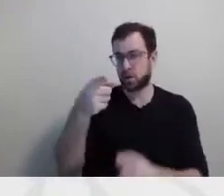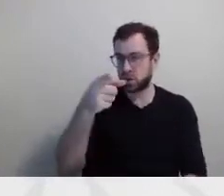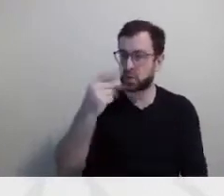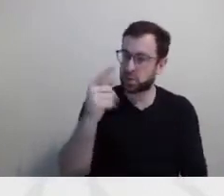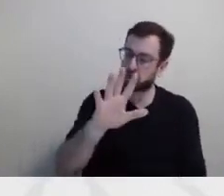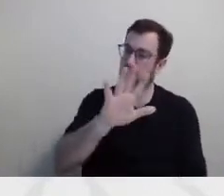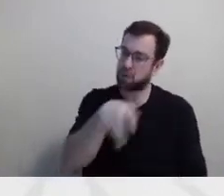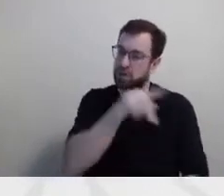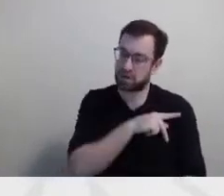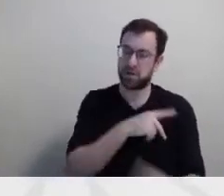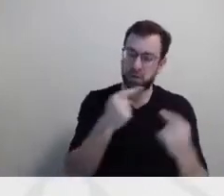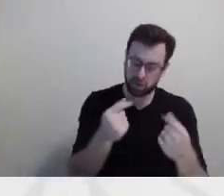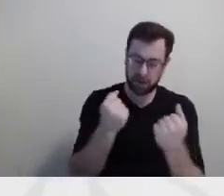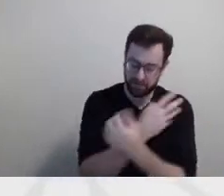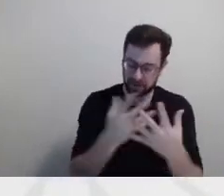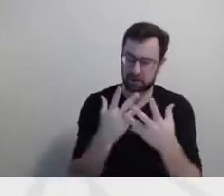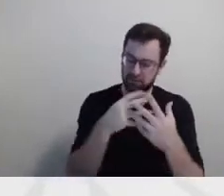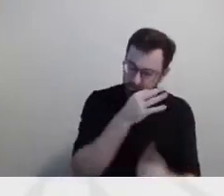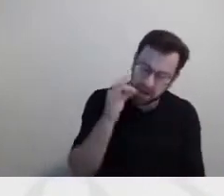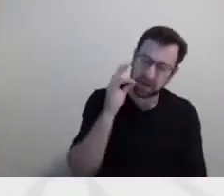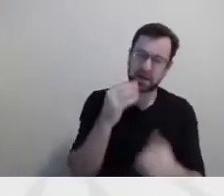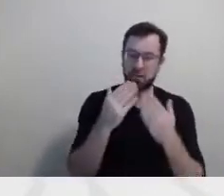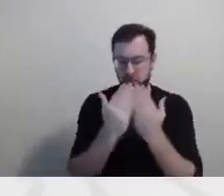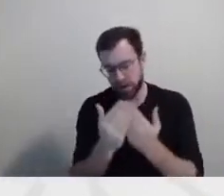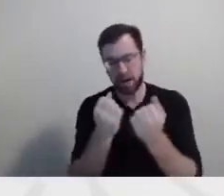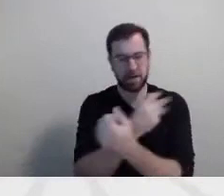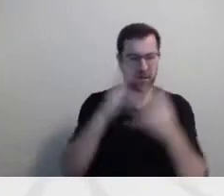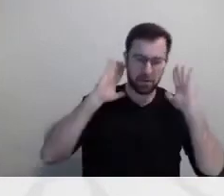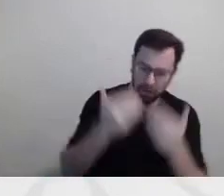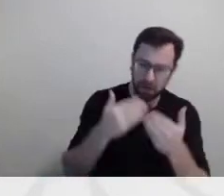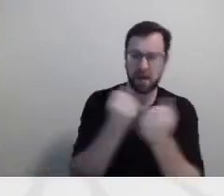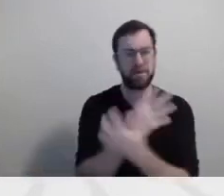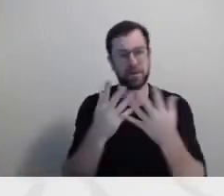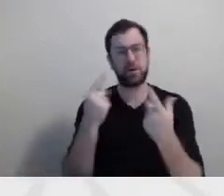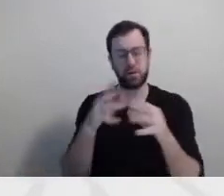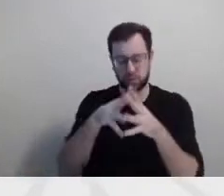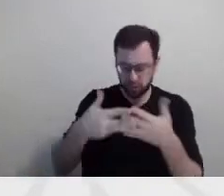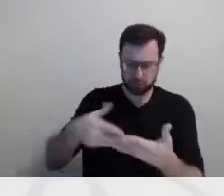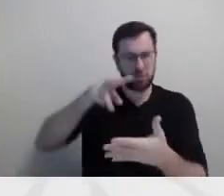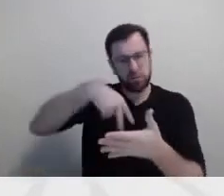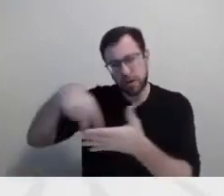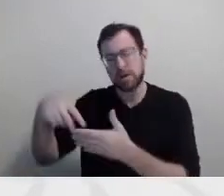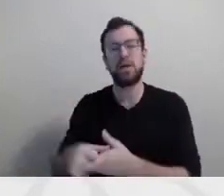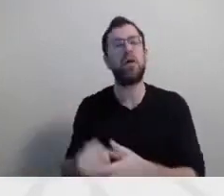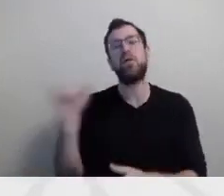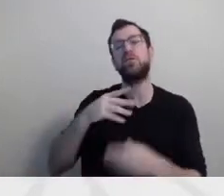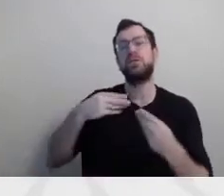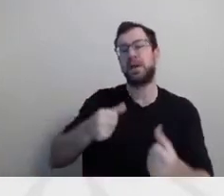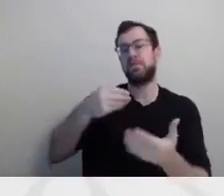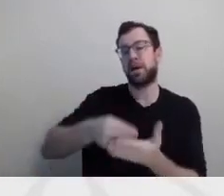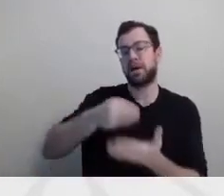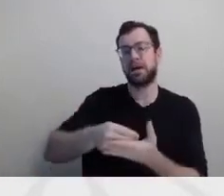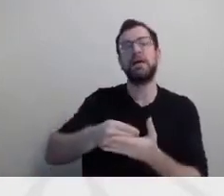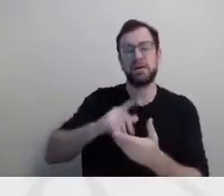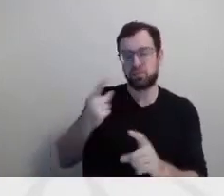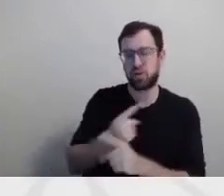ibadah in terms of praying and fasting and dhikr and reciting Quran, and on top of that, you're spending your money in the way of Allah subhanahu